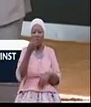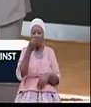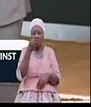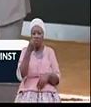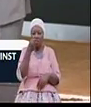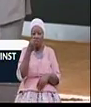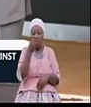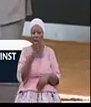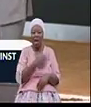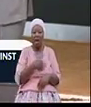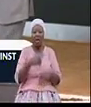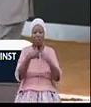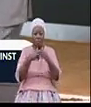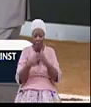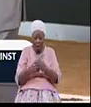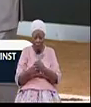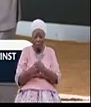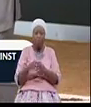eat and